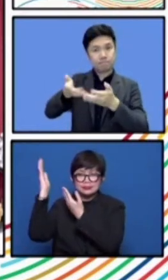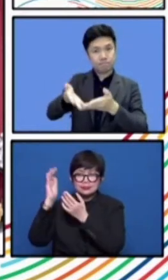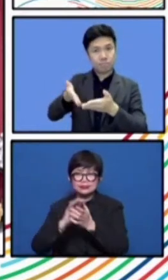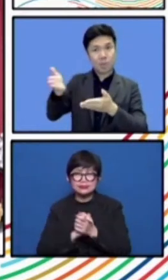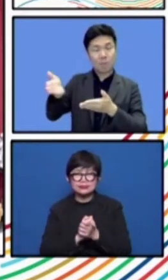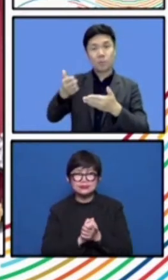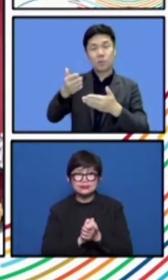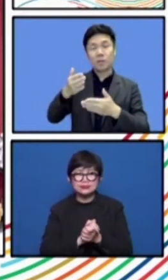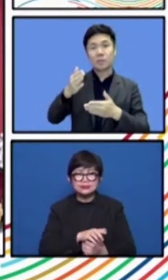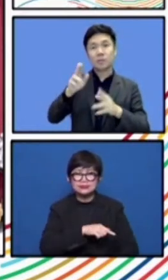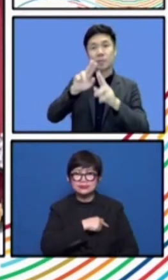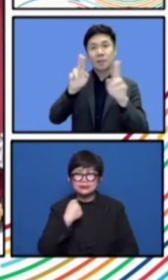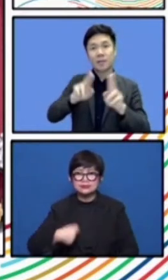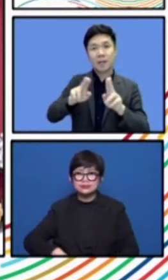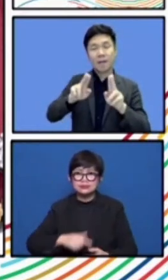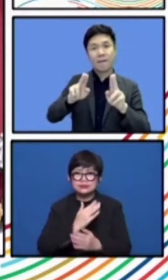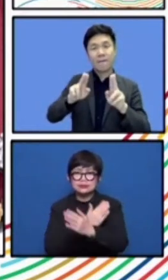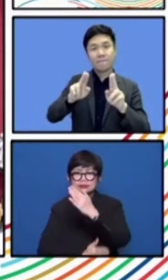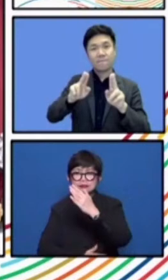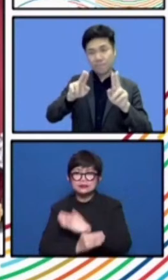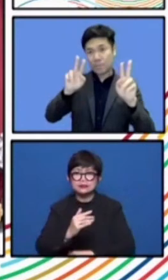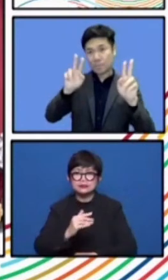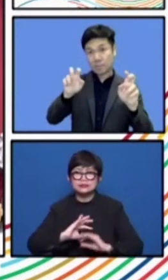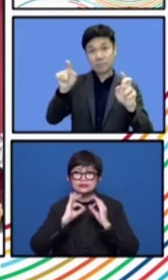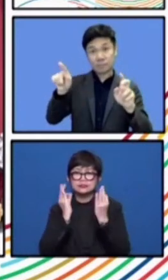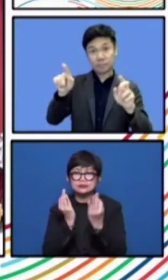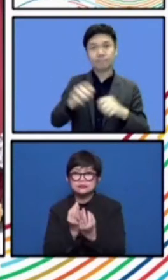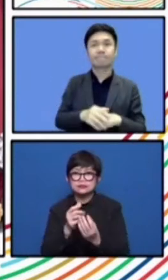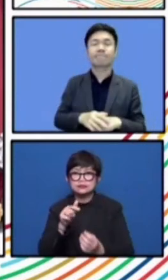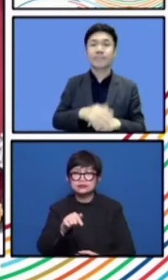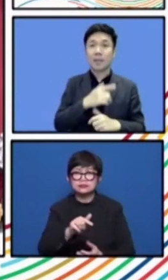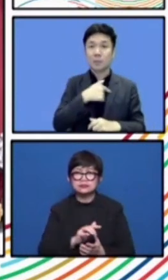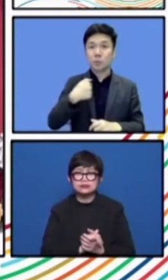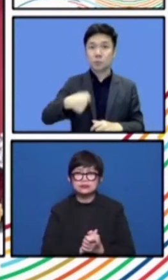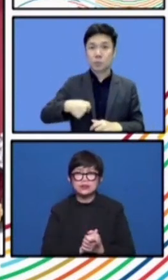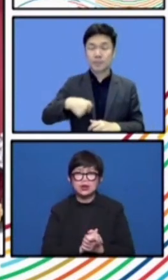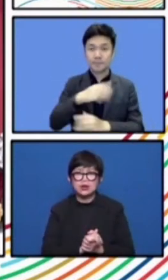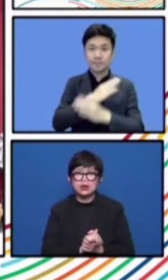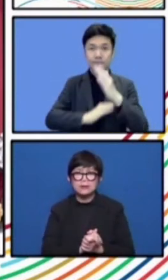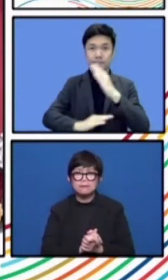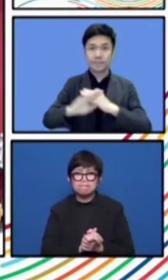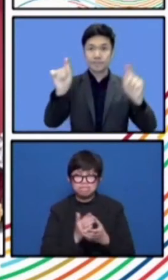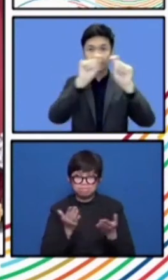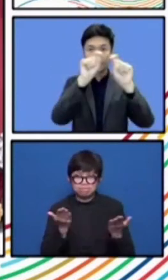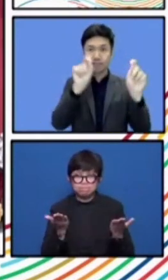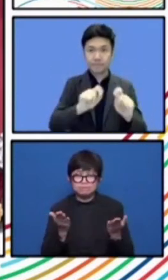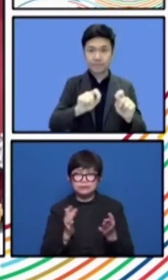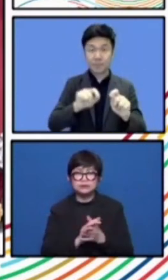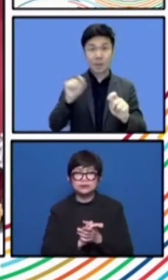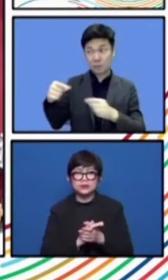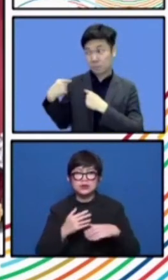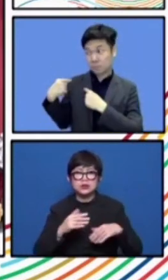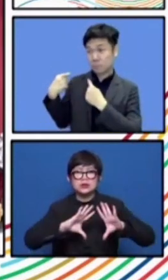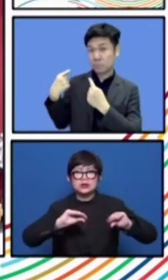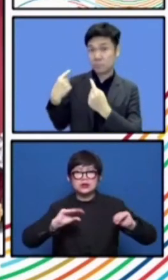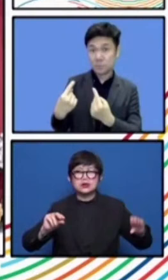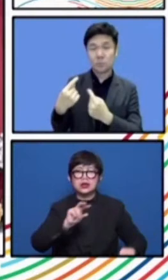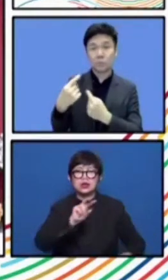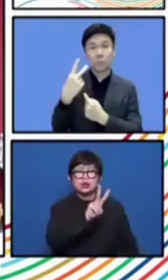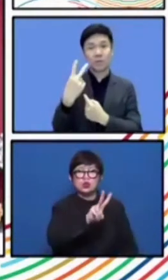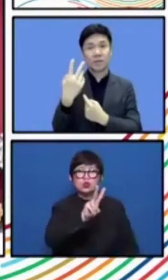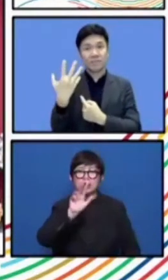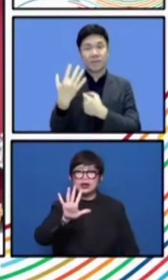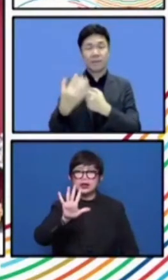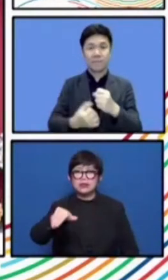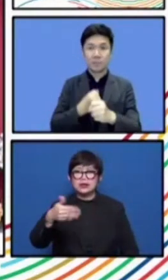of the China disabled persons Federation he has worked for pwds for the past 25 years and